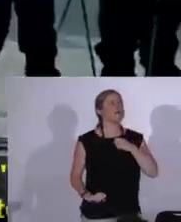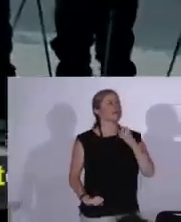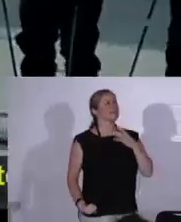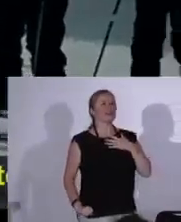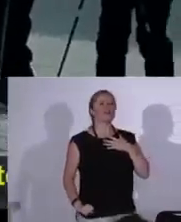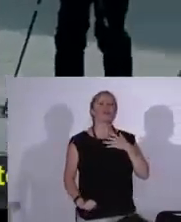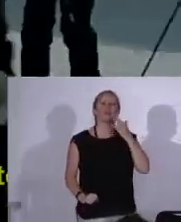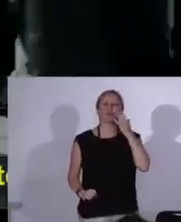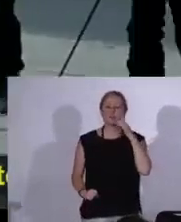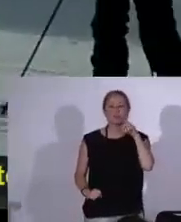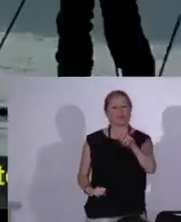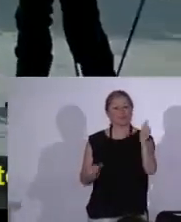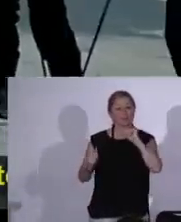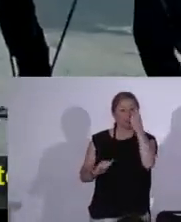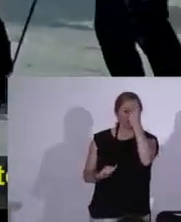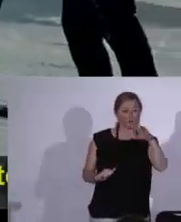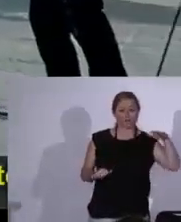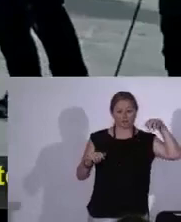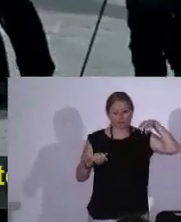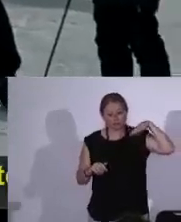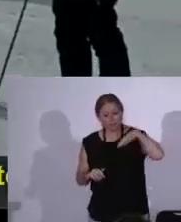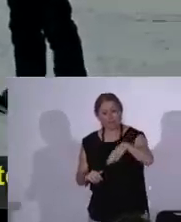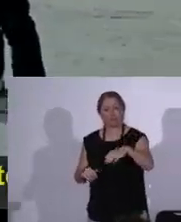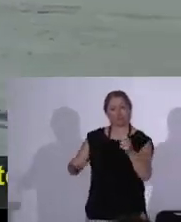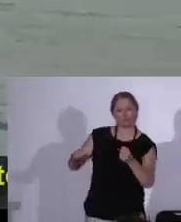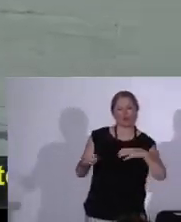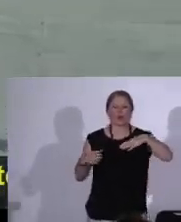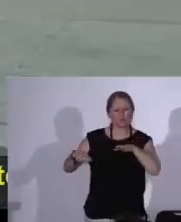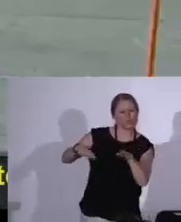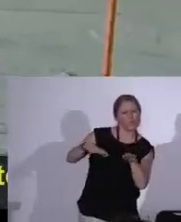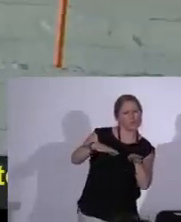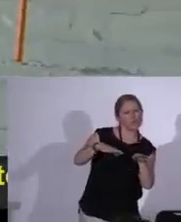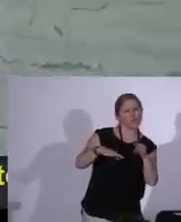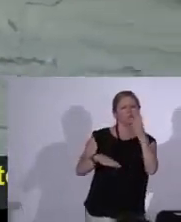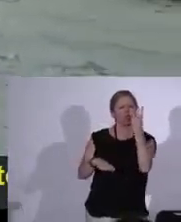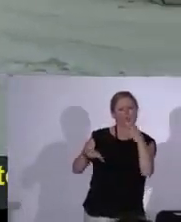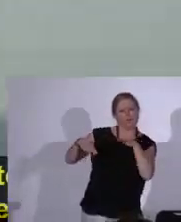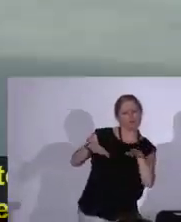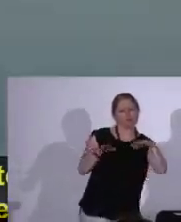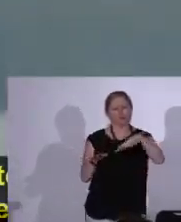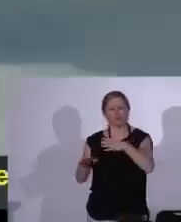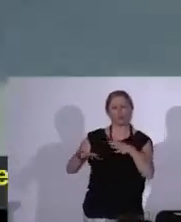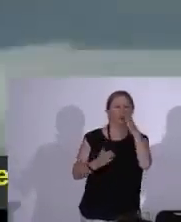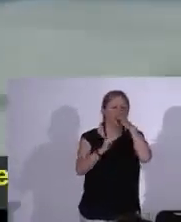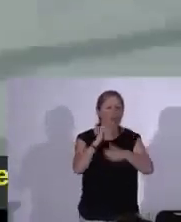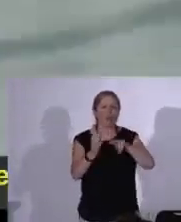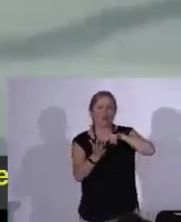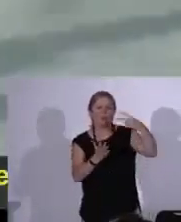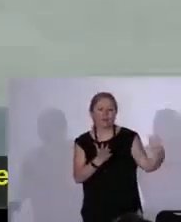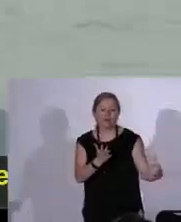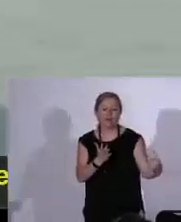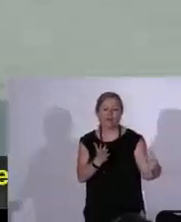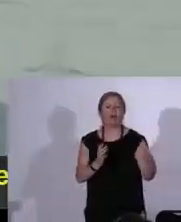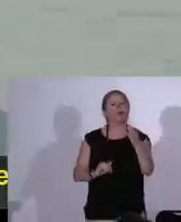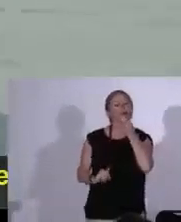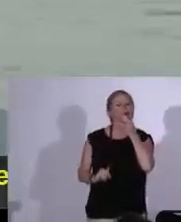you do that one run where you're like, oh, I did that turn, or I did three turns in a row and I didn't stack, like make the goals small for